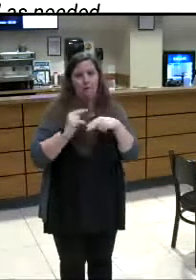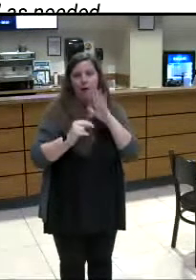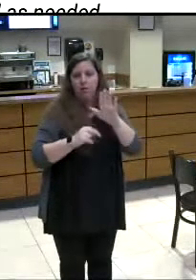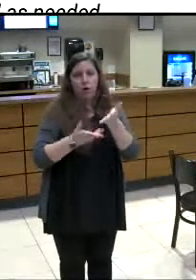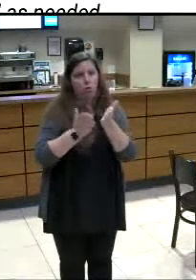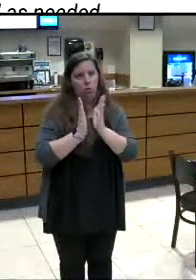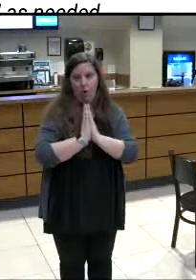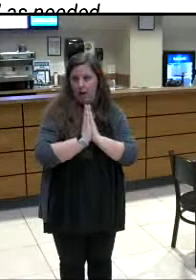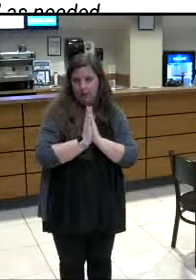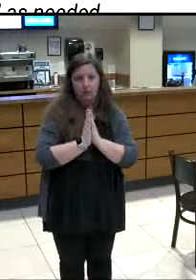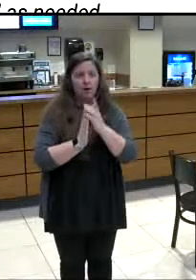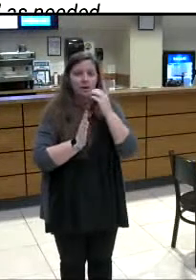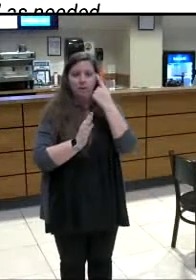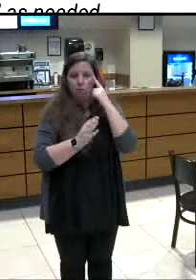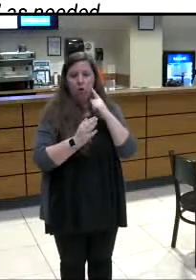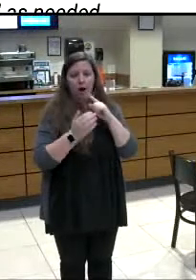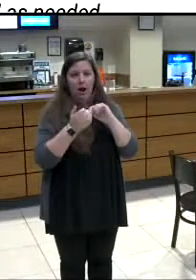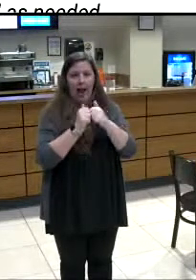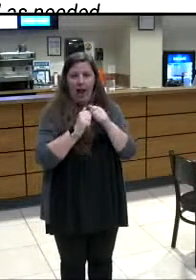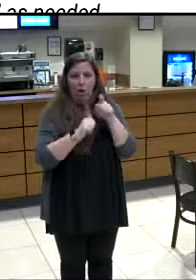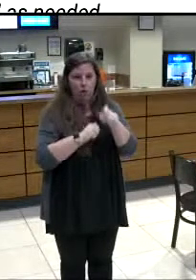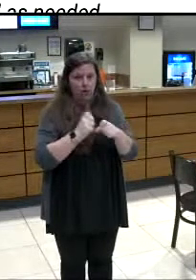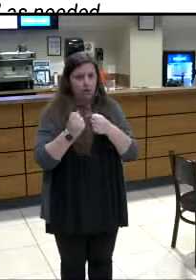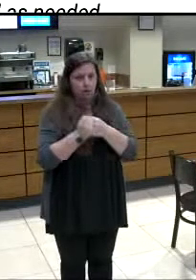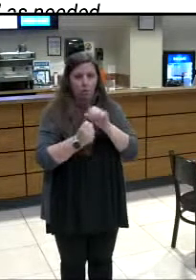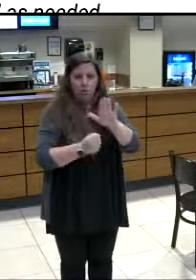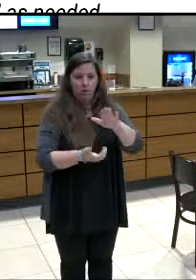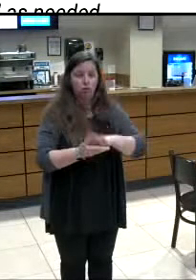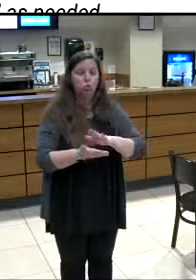supporting their school. So for example,